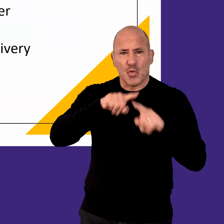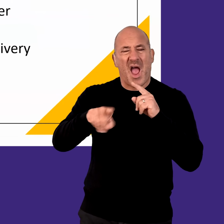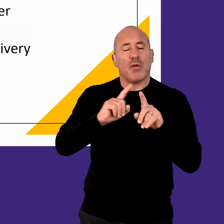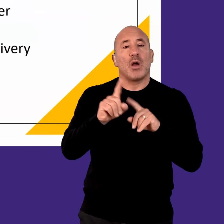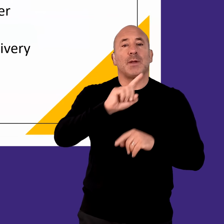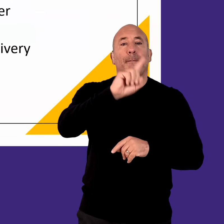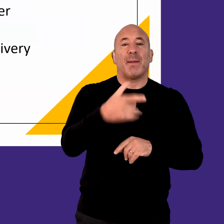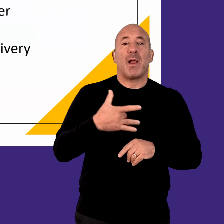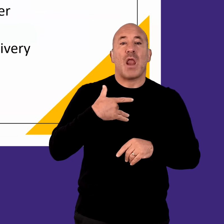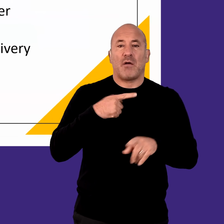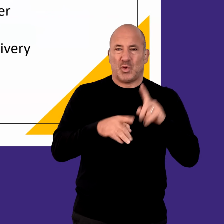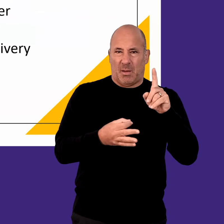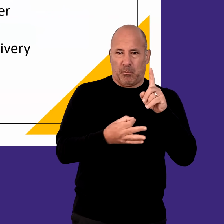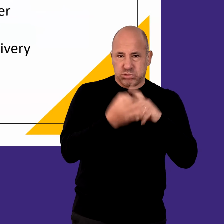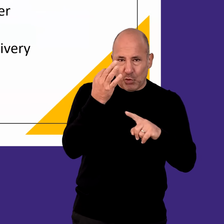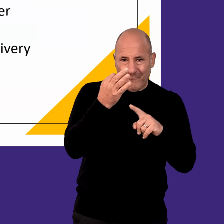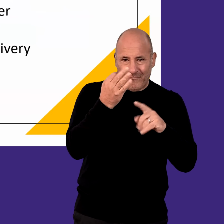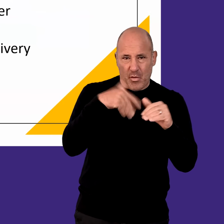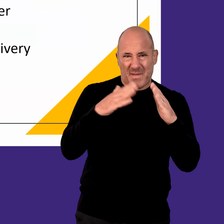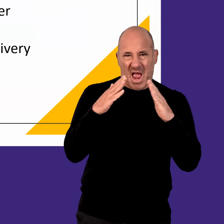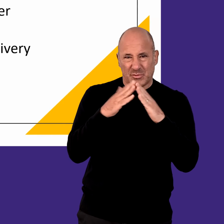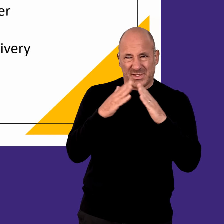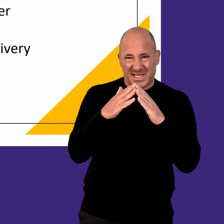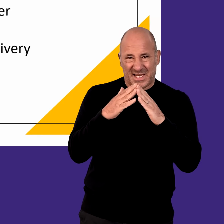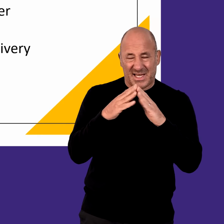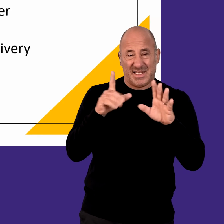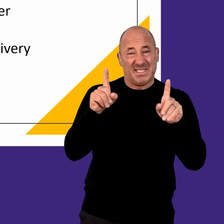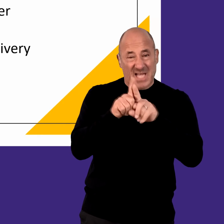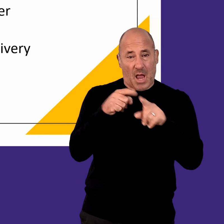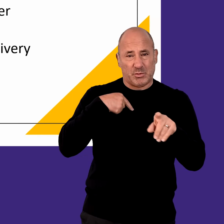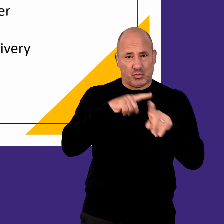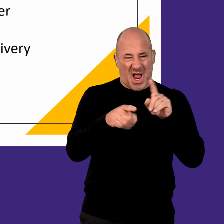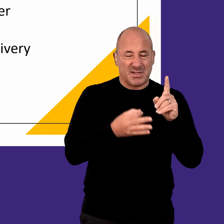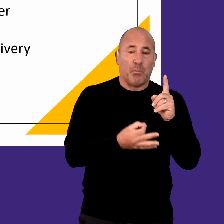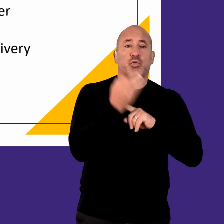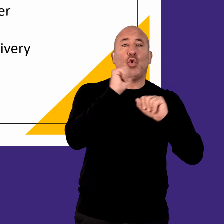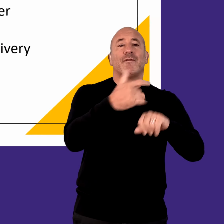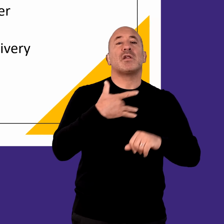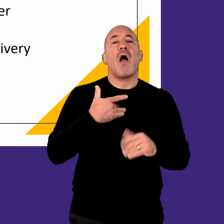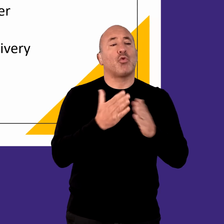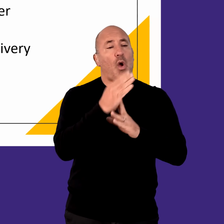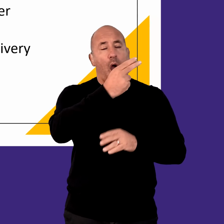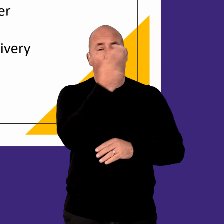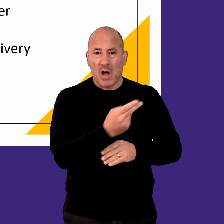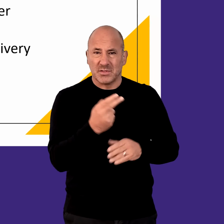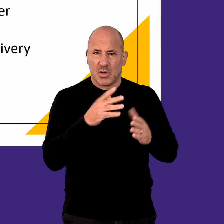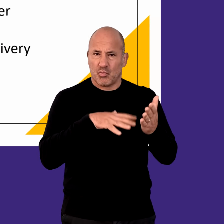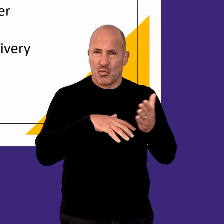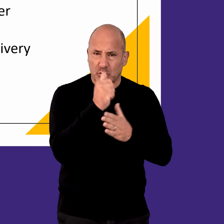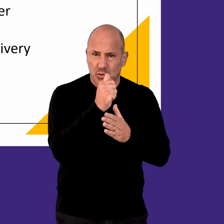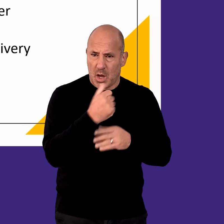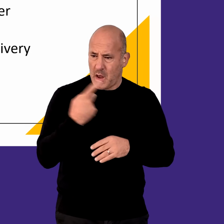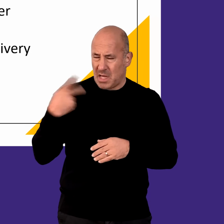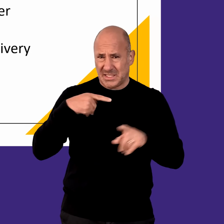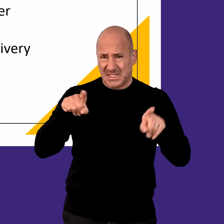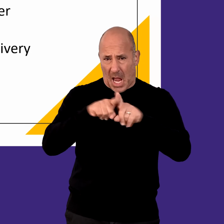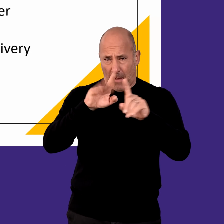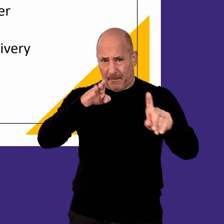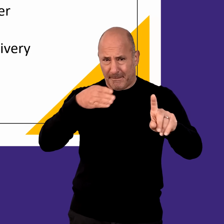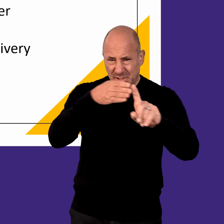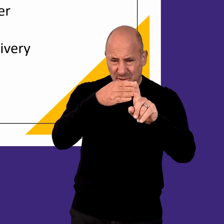Housing associations were trying to improve people's lives through housing, just as we were trying to improve people's lives through arts and culture. So we